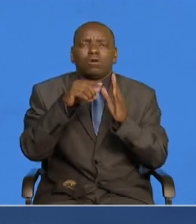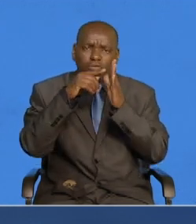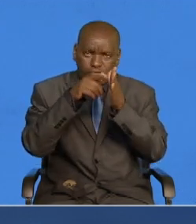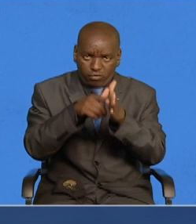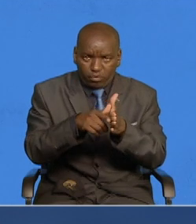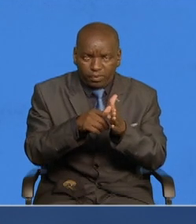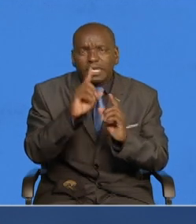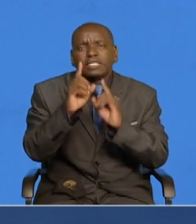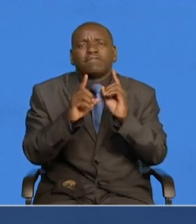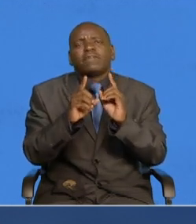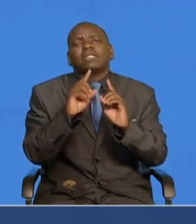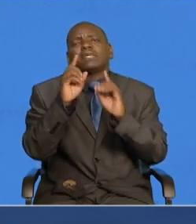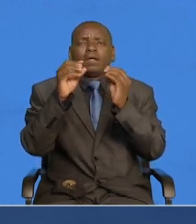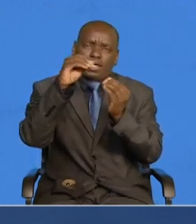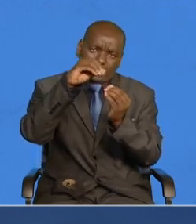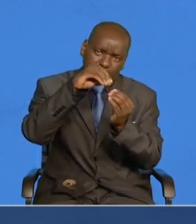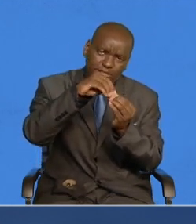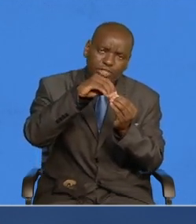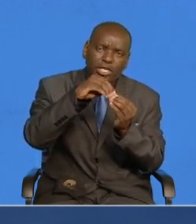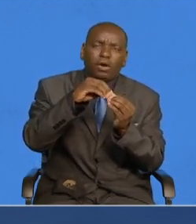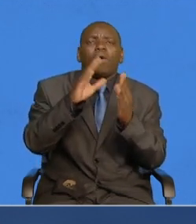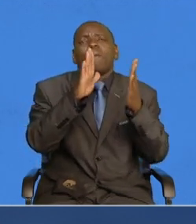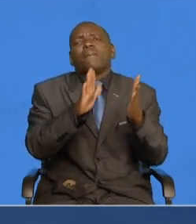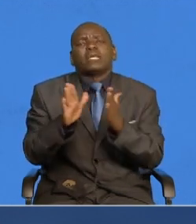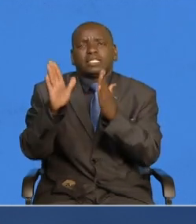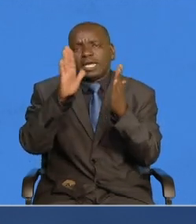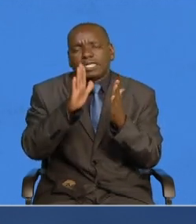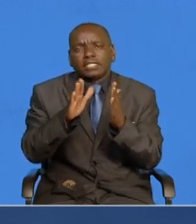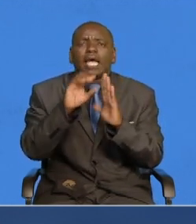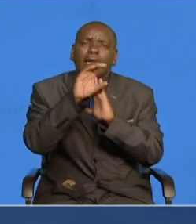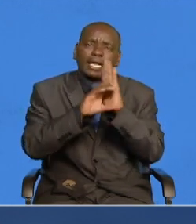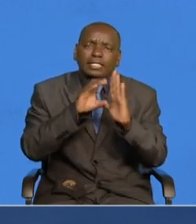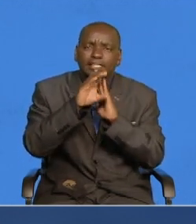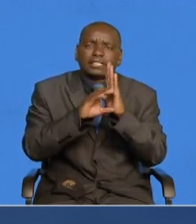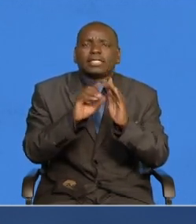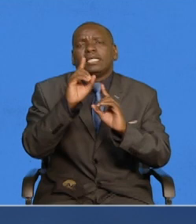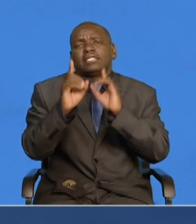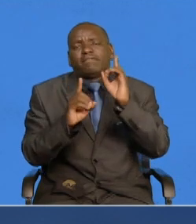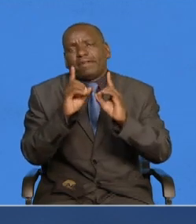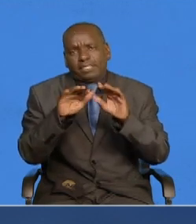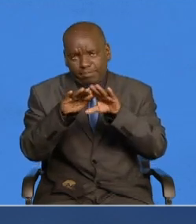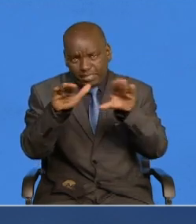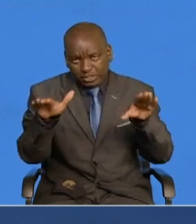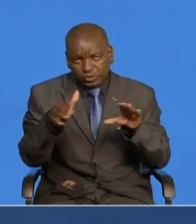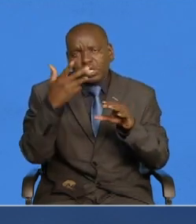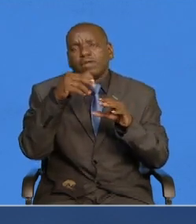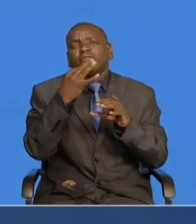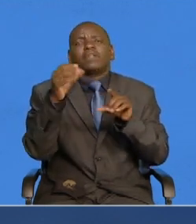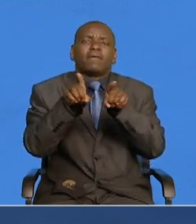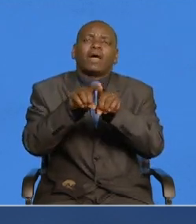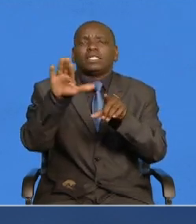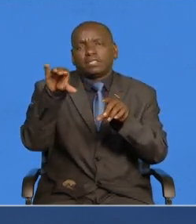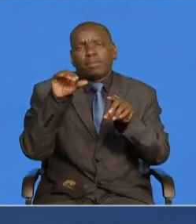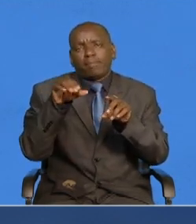following as some of the additional public health and social measures that countries in situational level 3, like